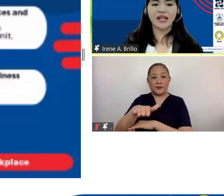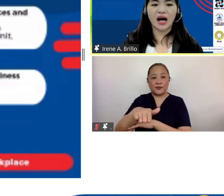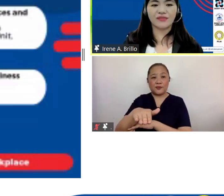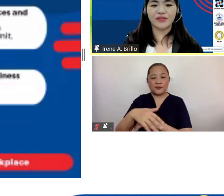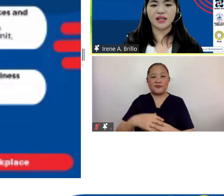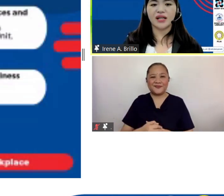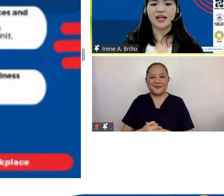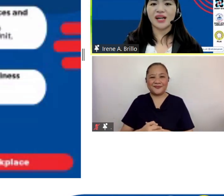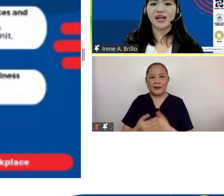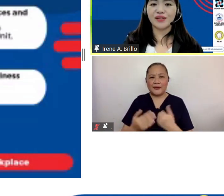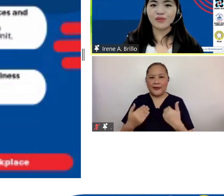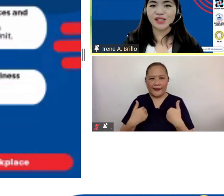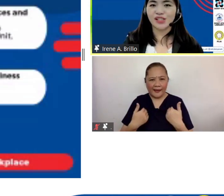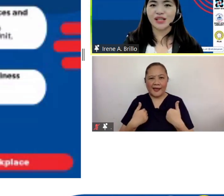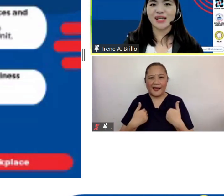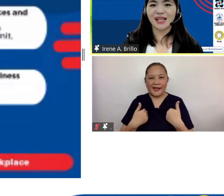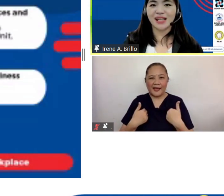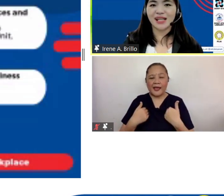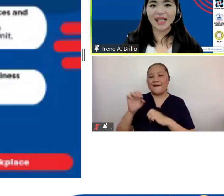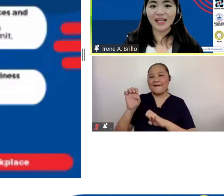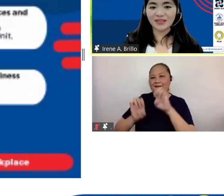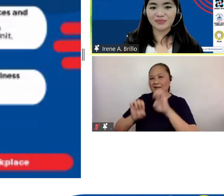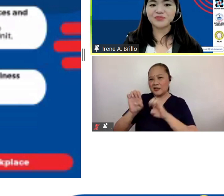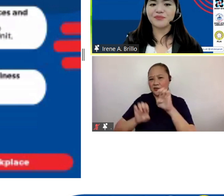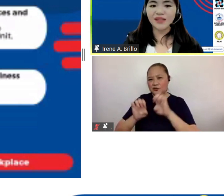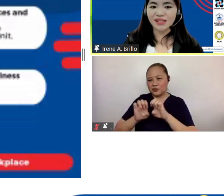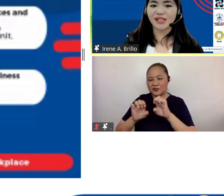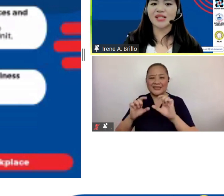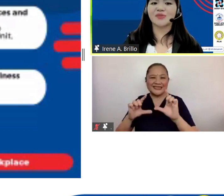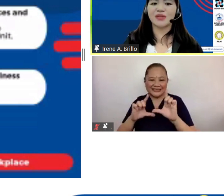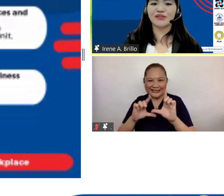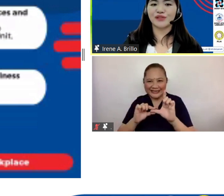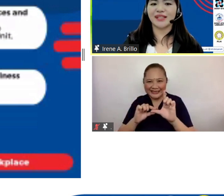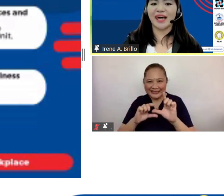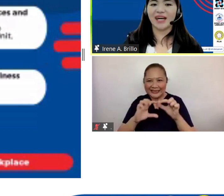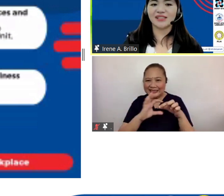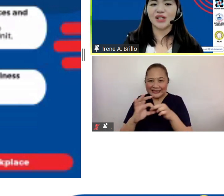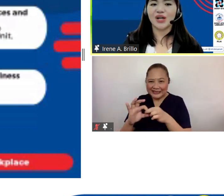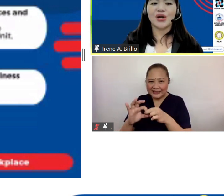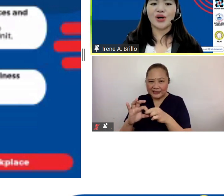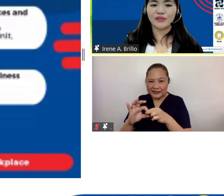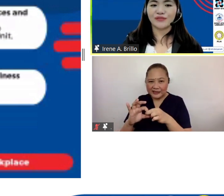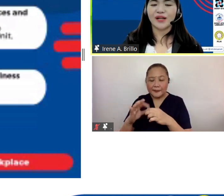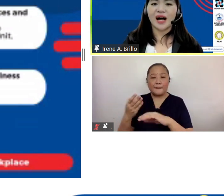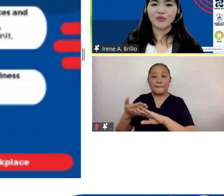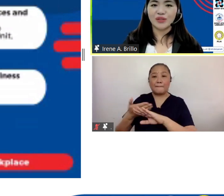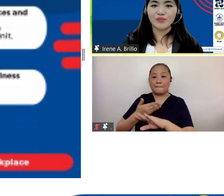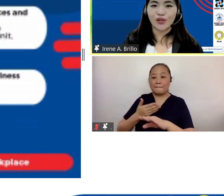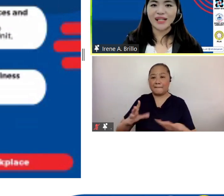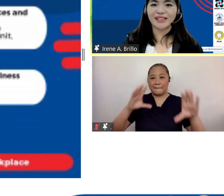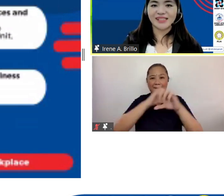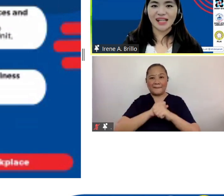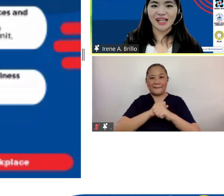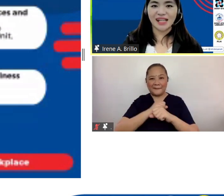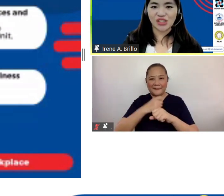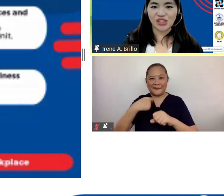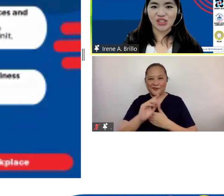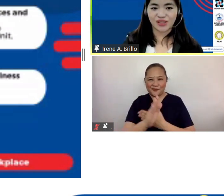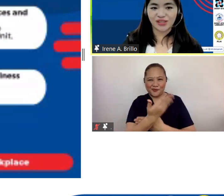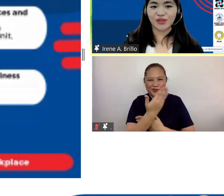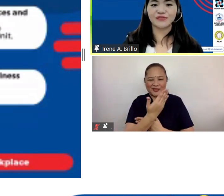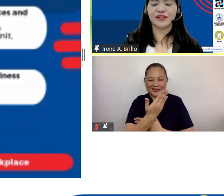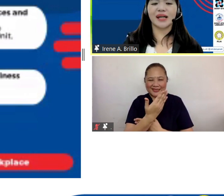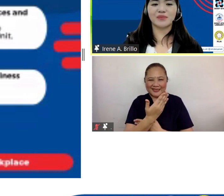again have the evaluation link just before the end of our morning